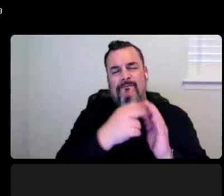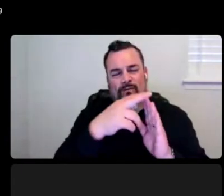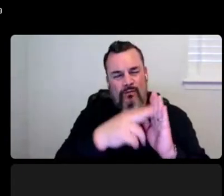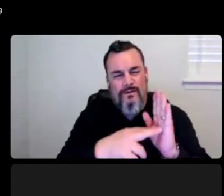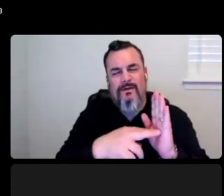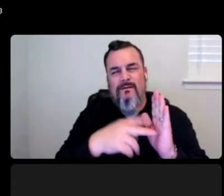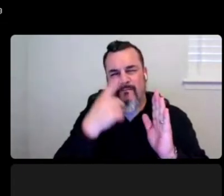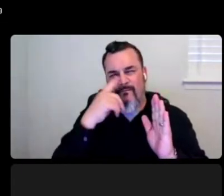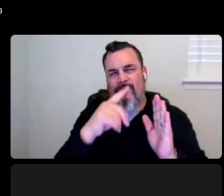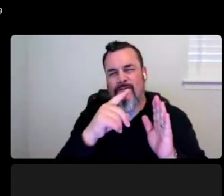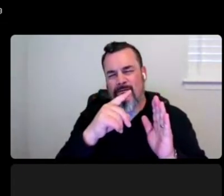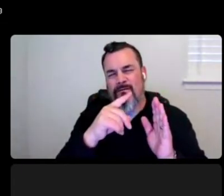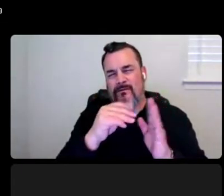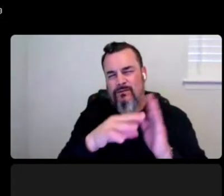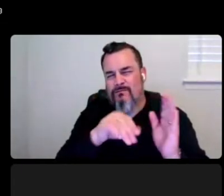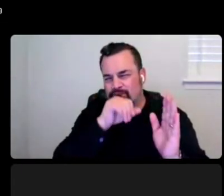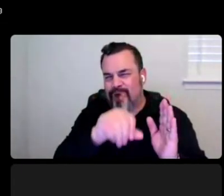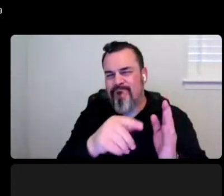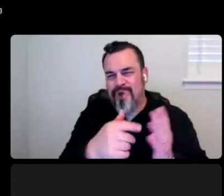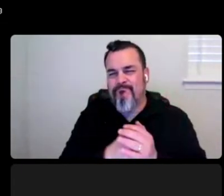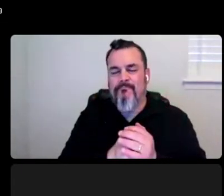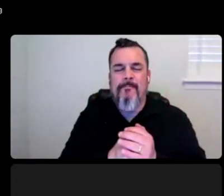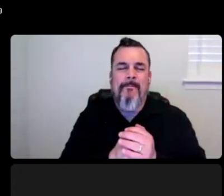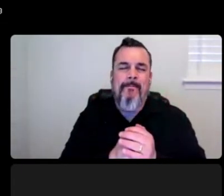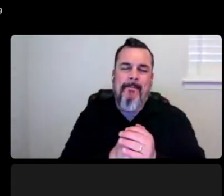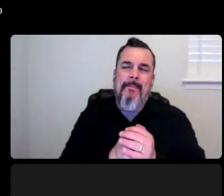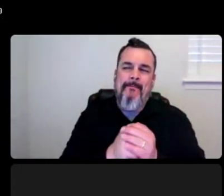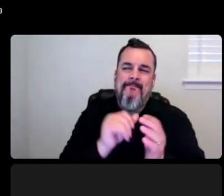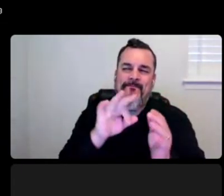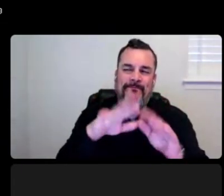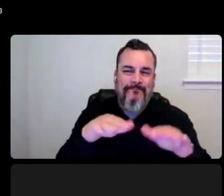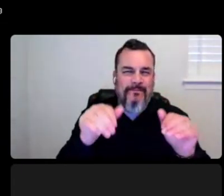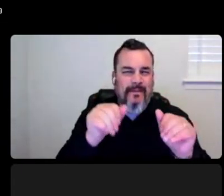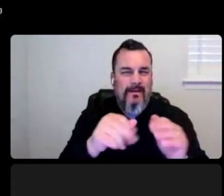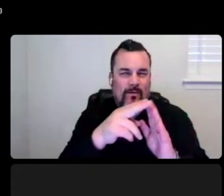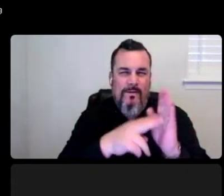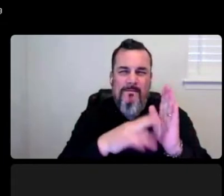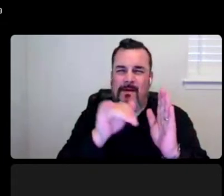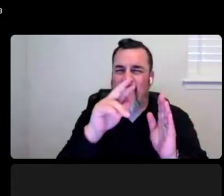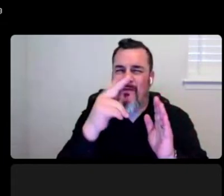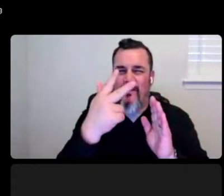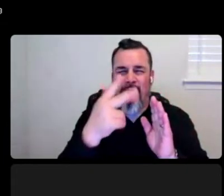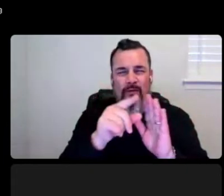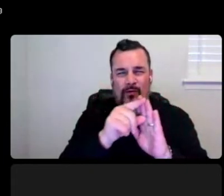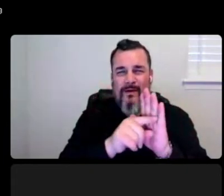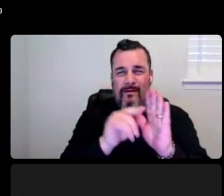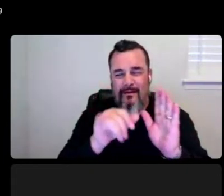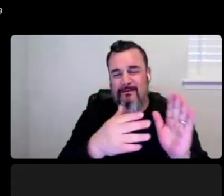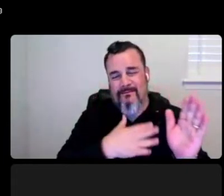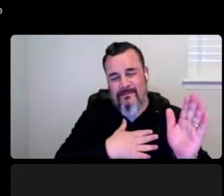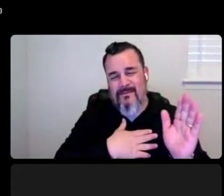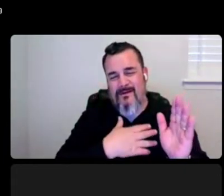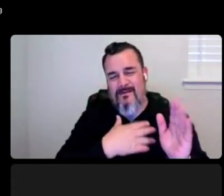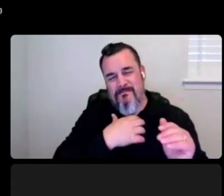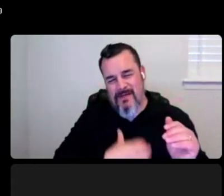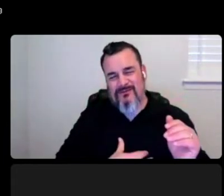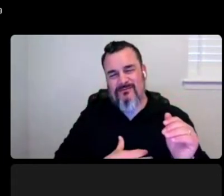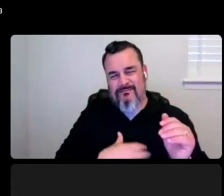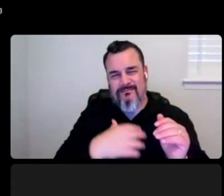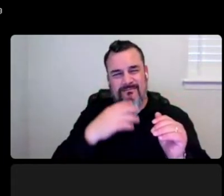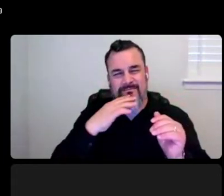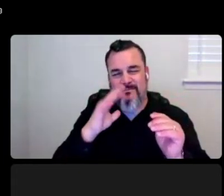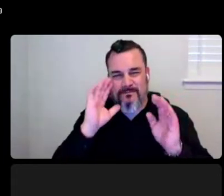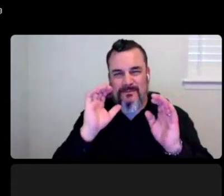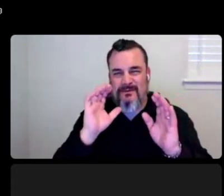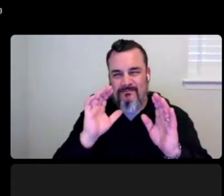students, and if the kids can read by third grade, that is my passion. That would be, you know,